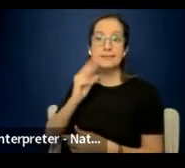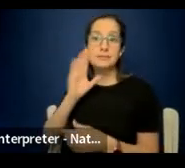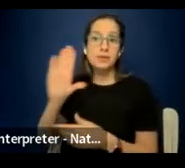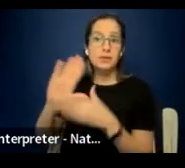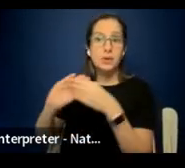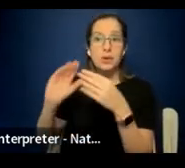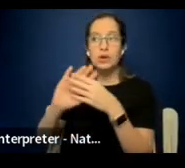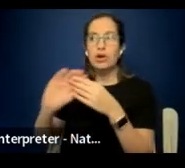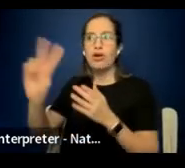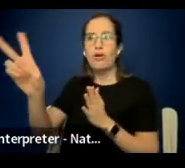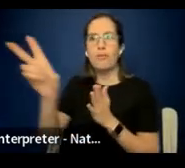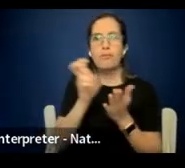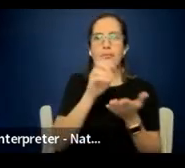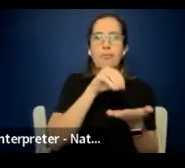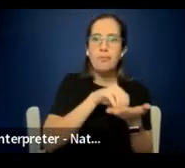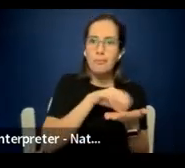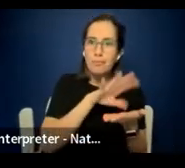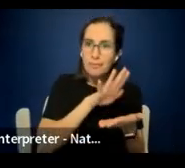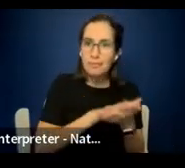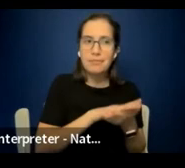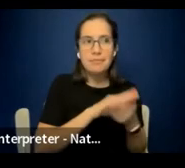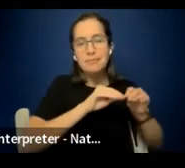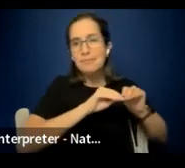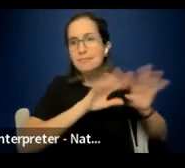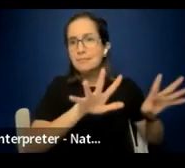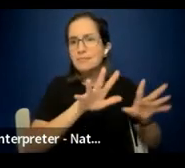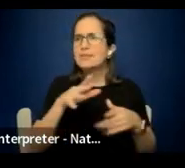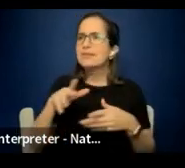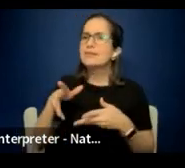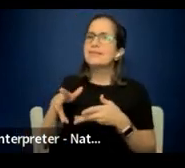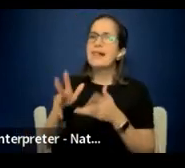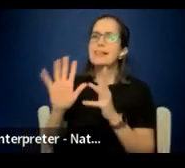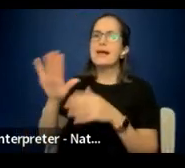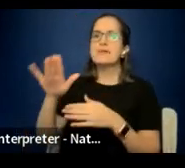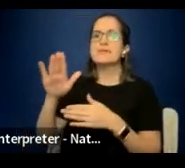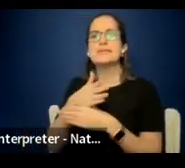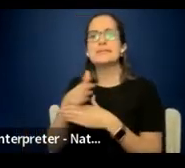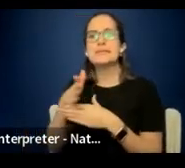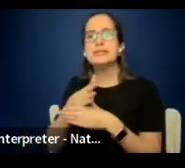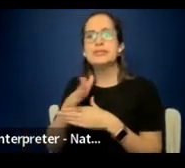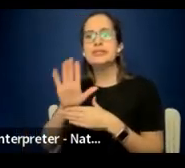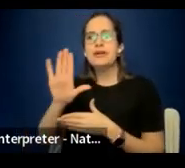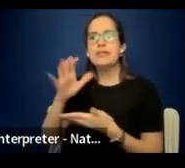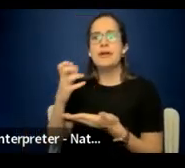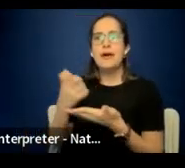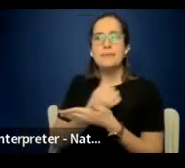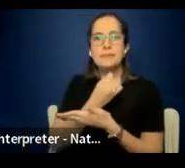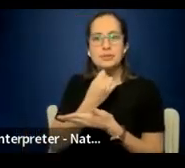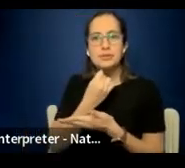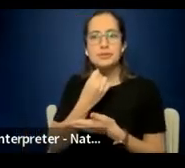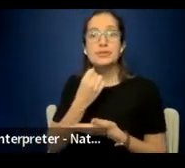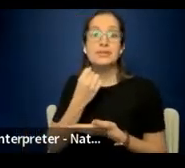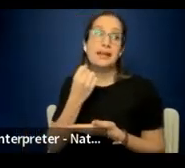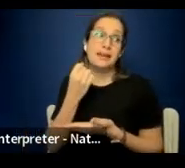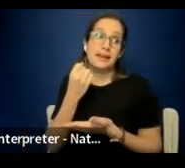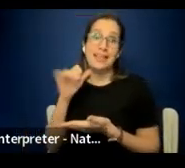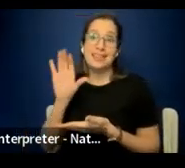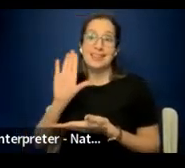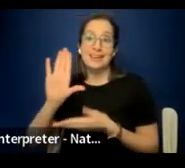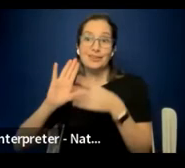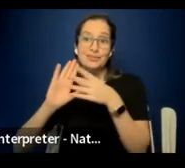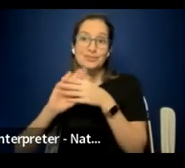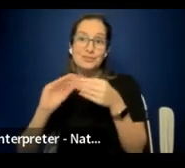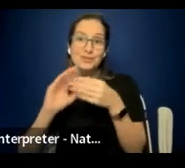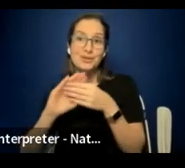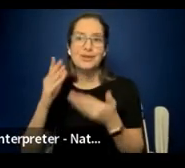also, you know, allow them to share kind of the, you know, their opportunities and maybe, you know, convince others to try it